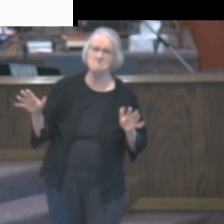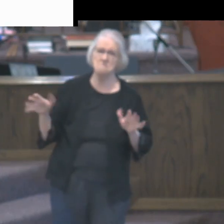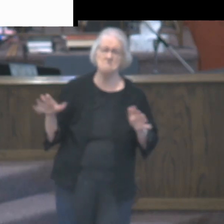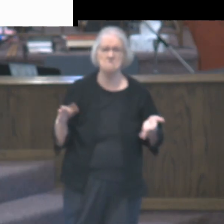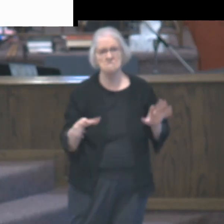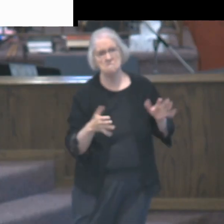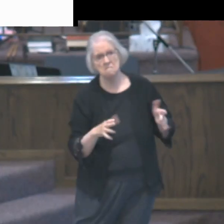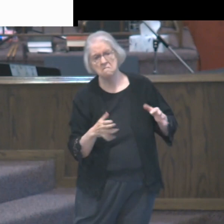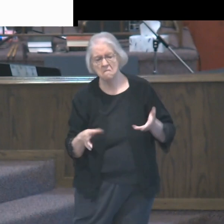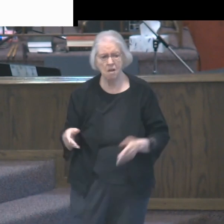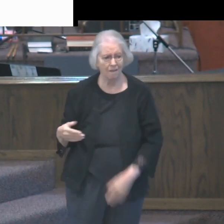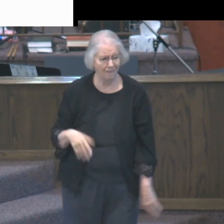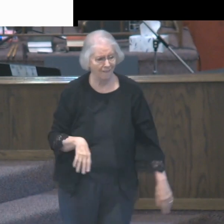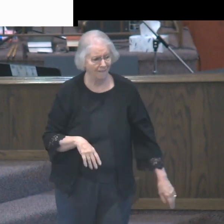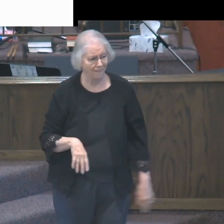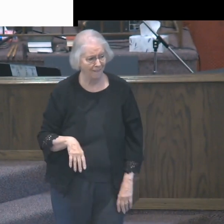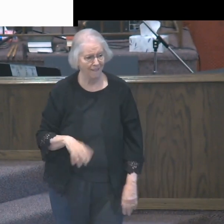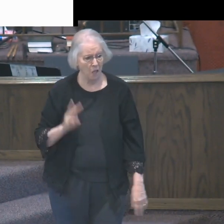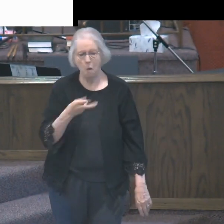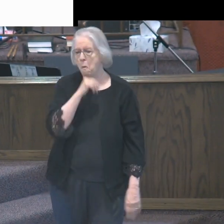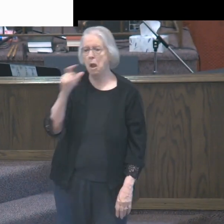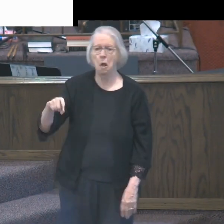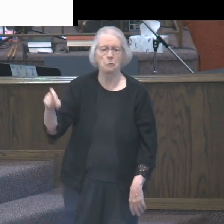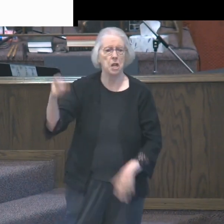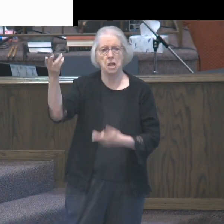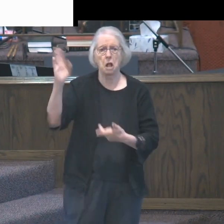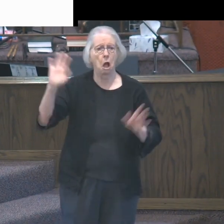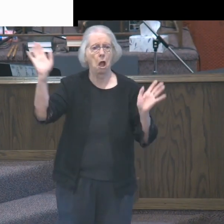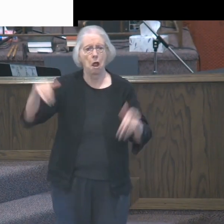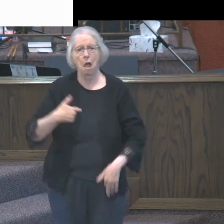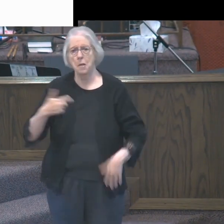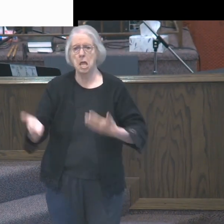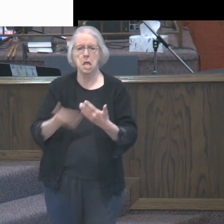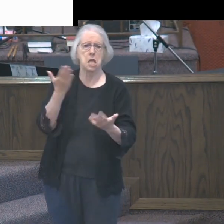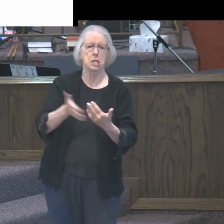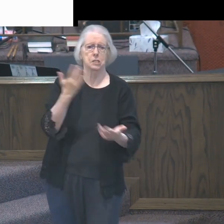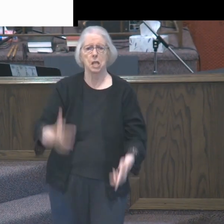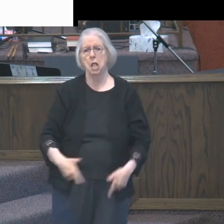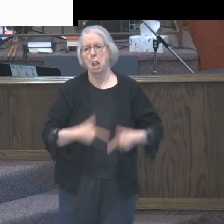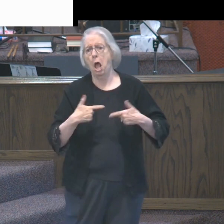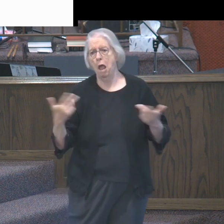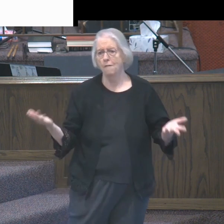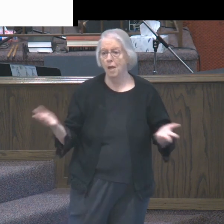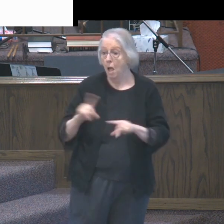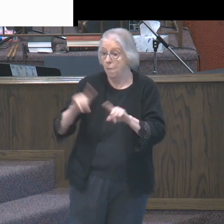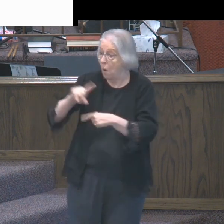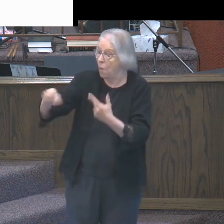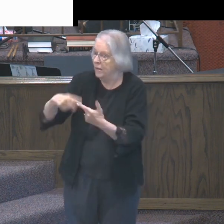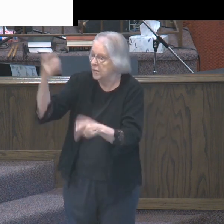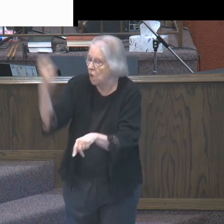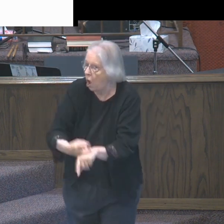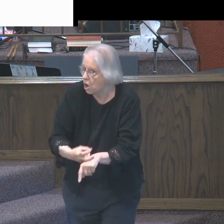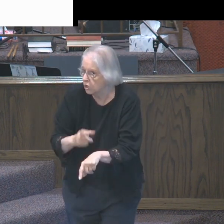But there's a struggle as we think about God, our